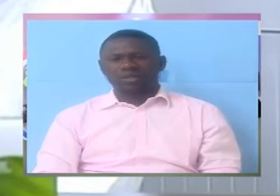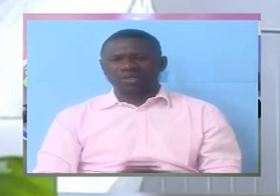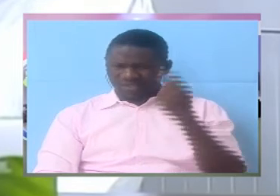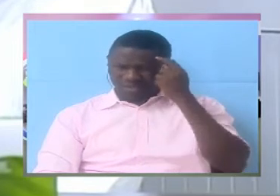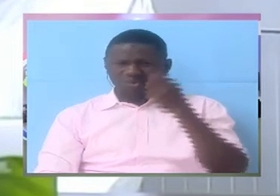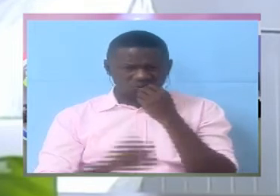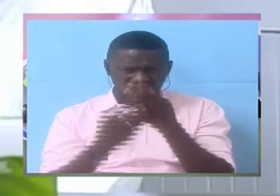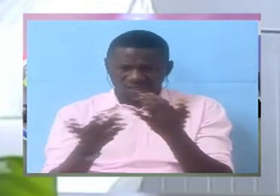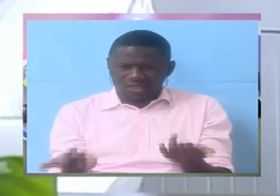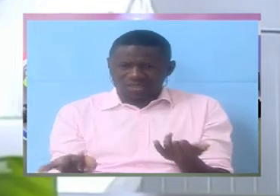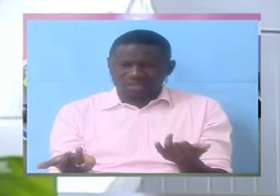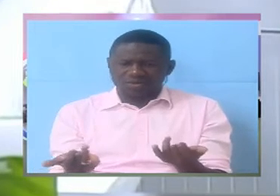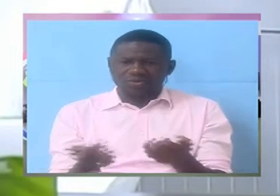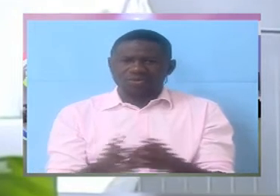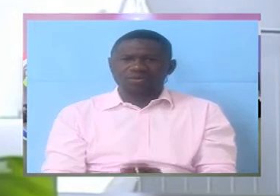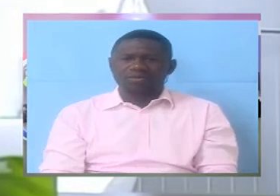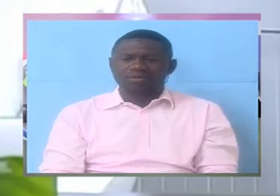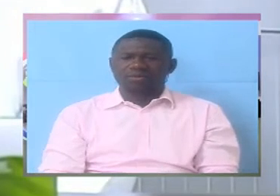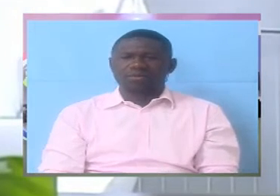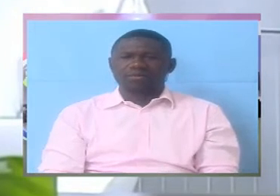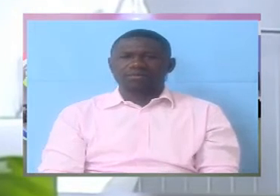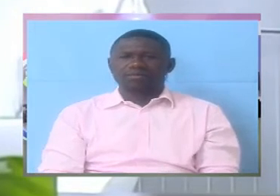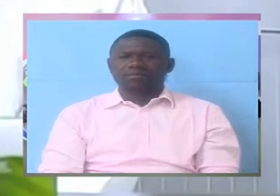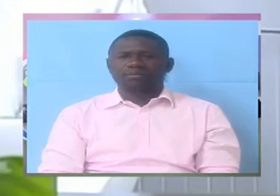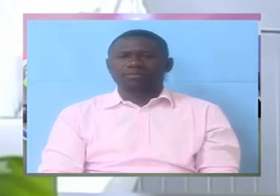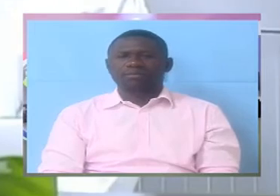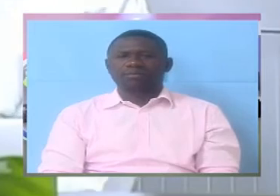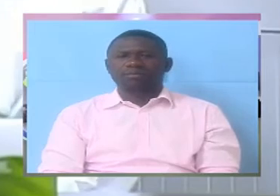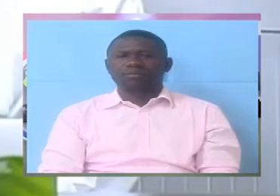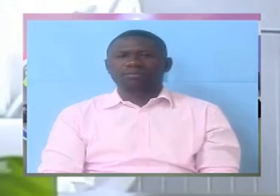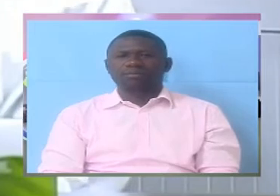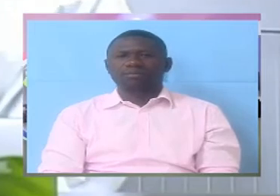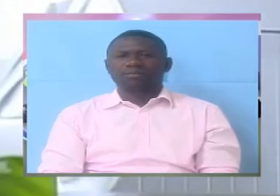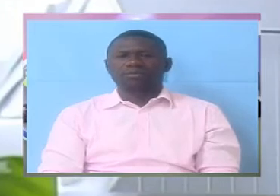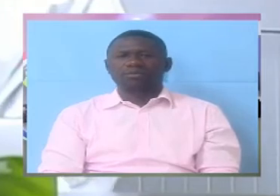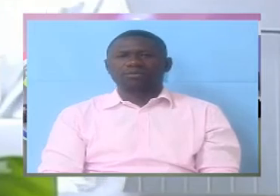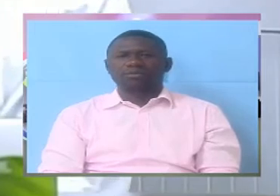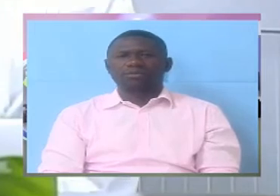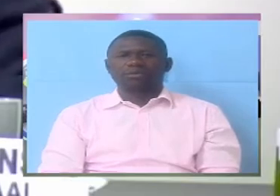wale foba. Everybody was beating at the time because